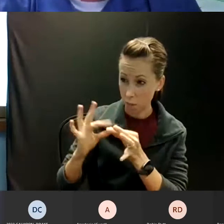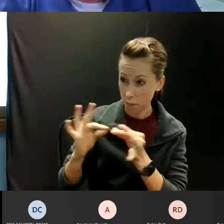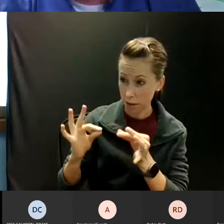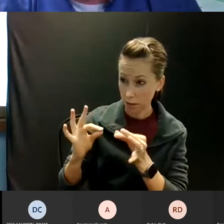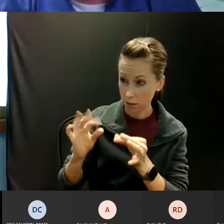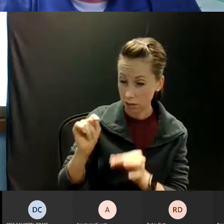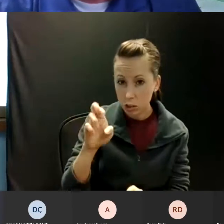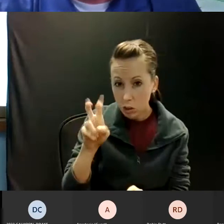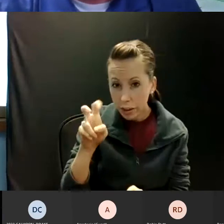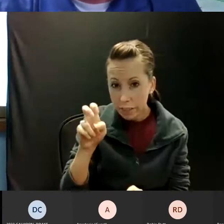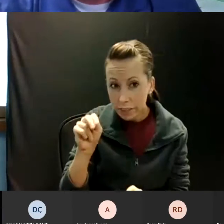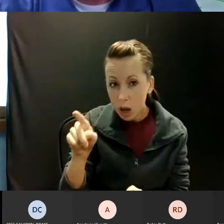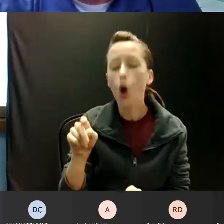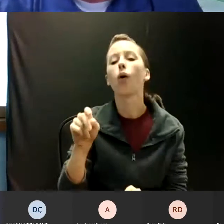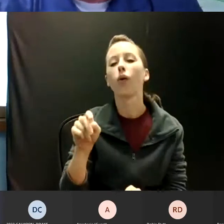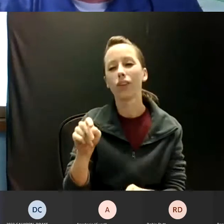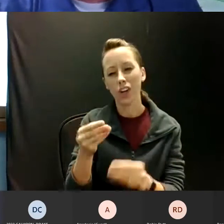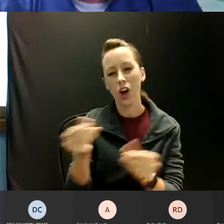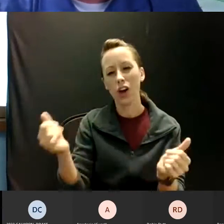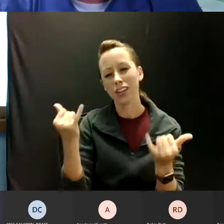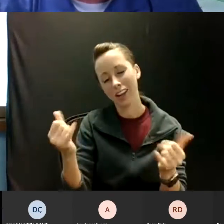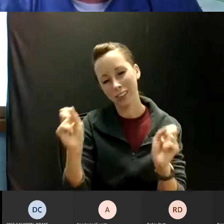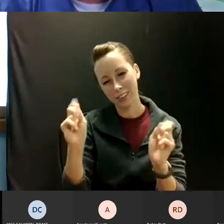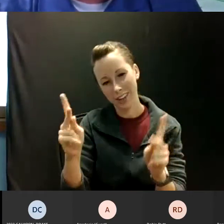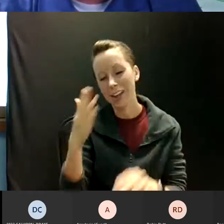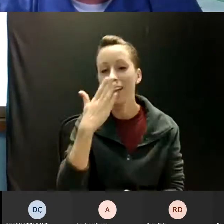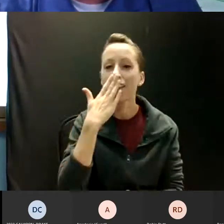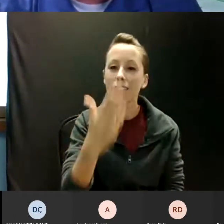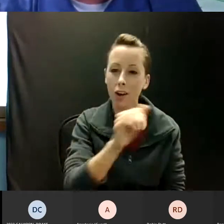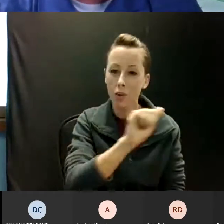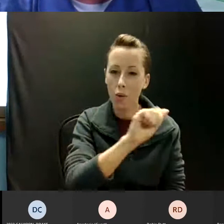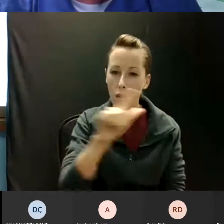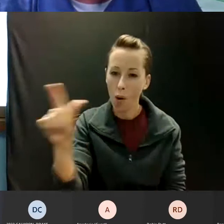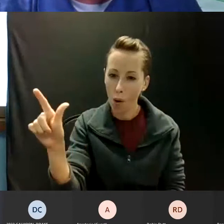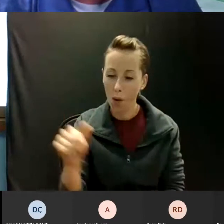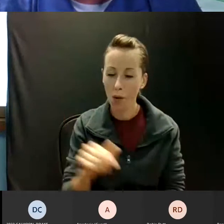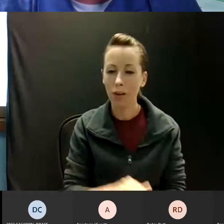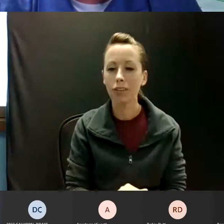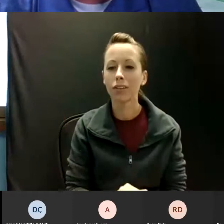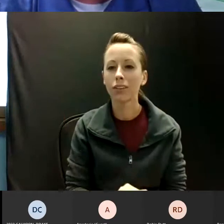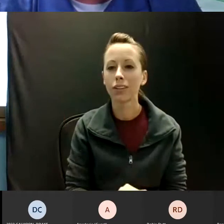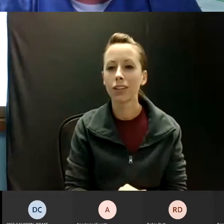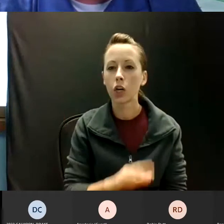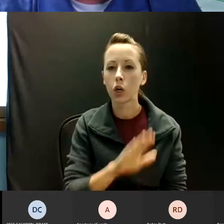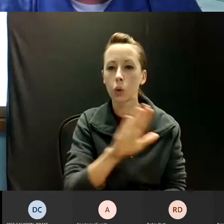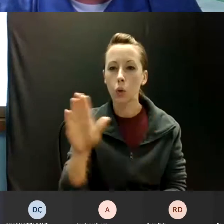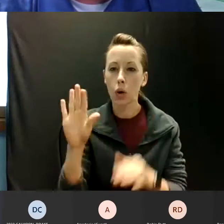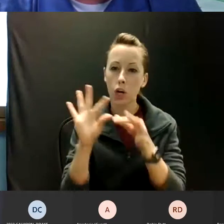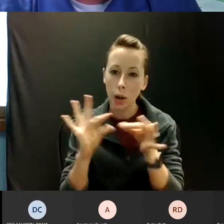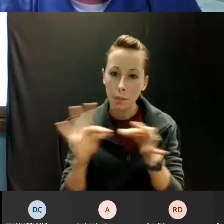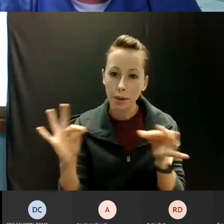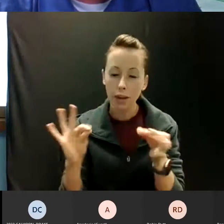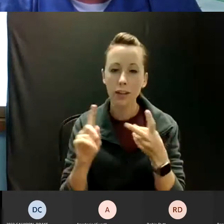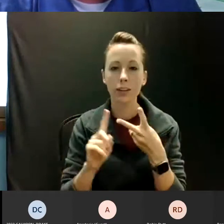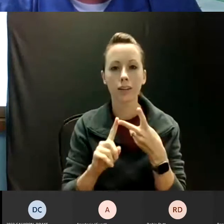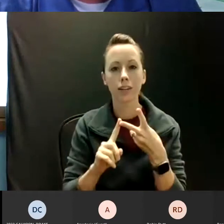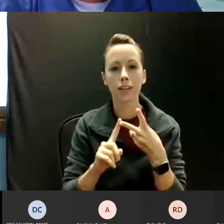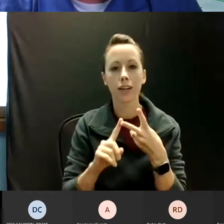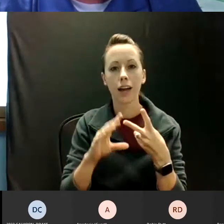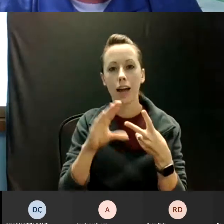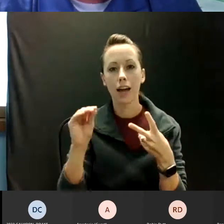have another? Oh, there it goes, it's gone. So thank you all for all the comments also in